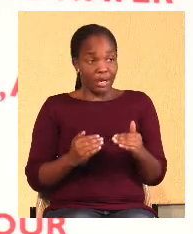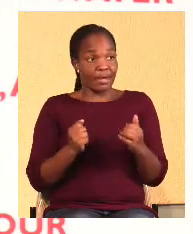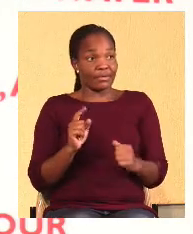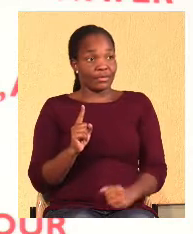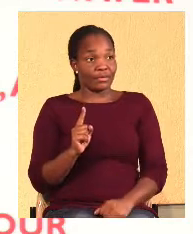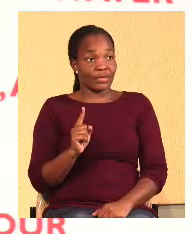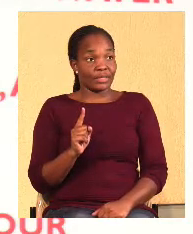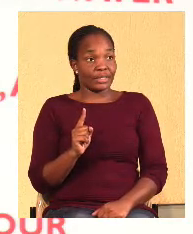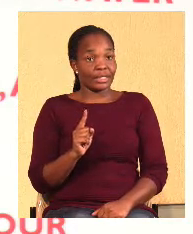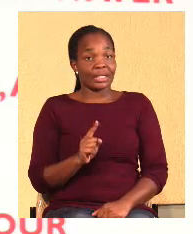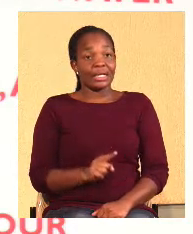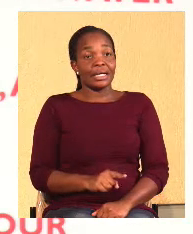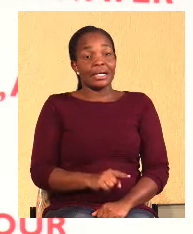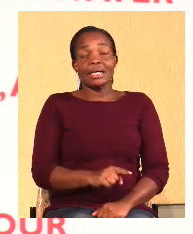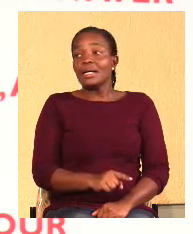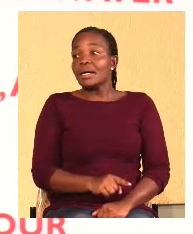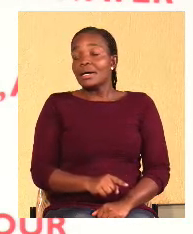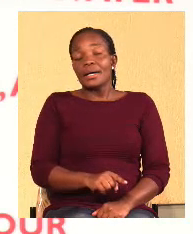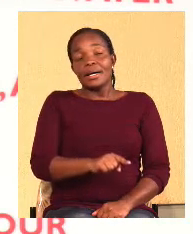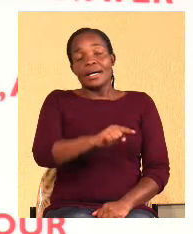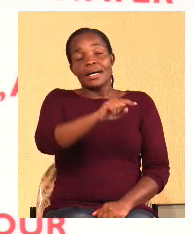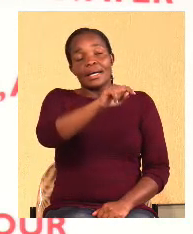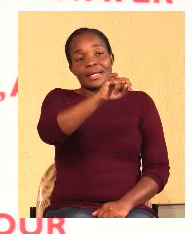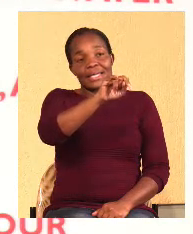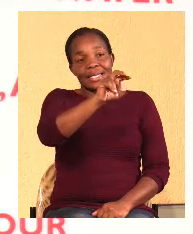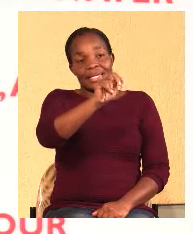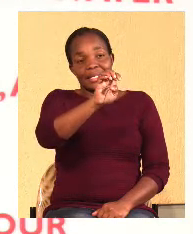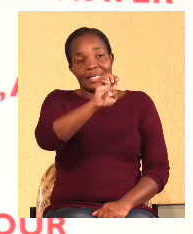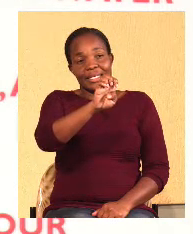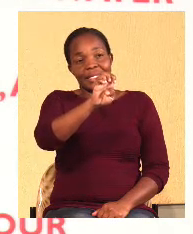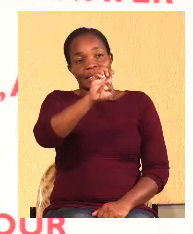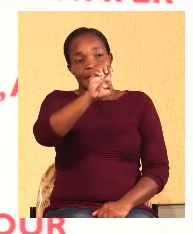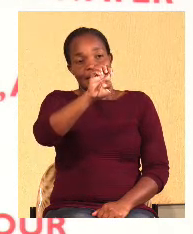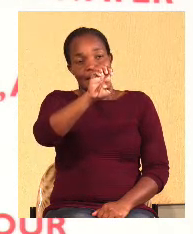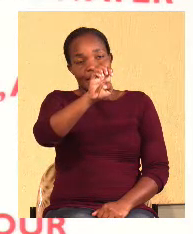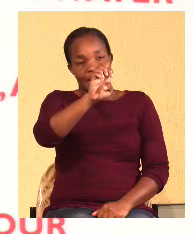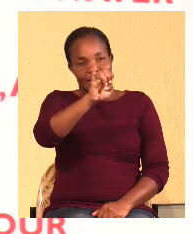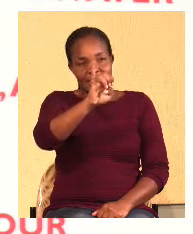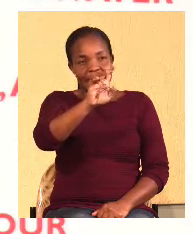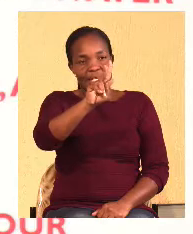Ms. Linikela Kalimba and Ms. Emmy Els